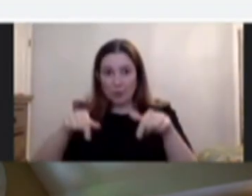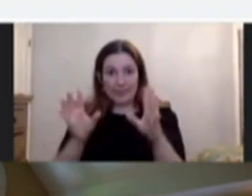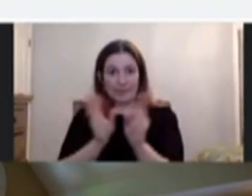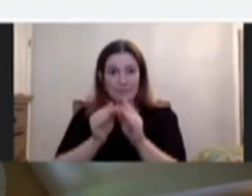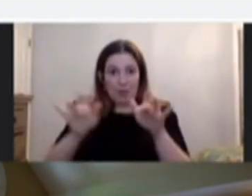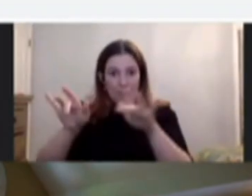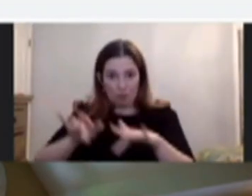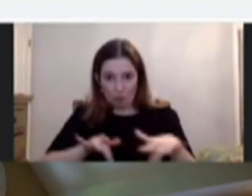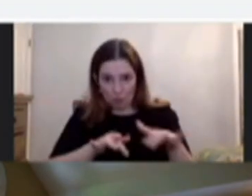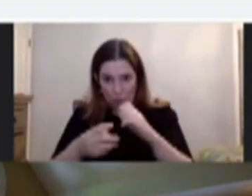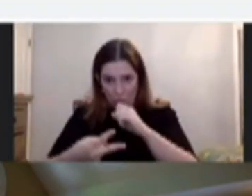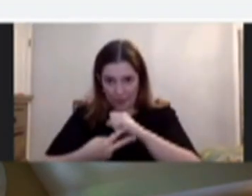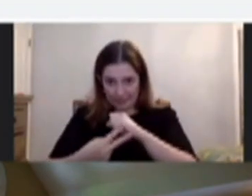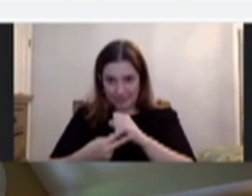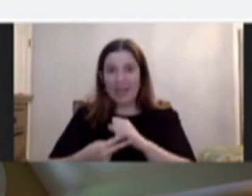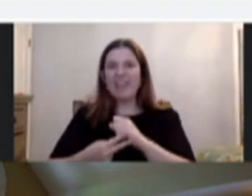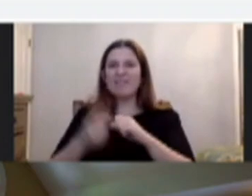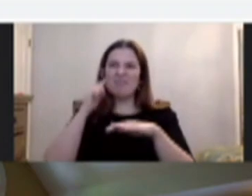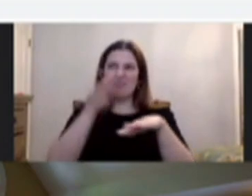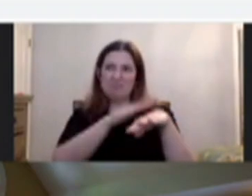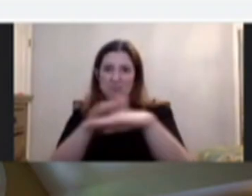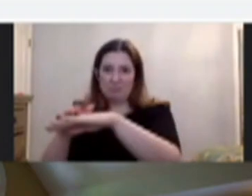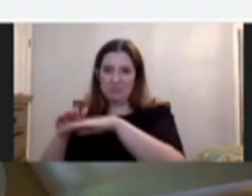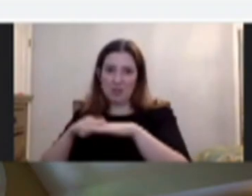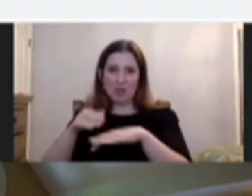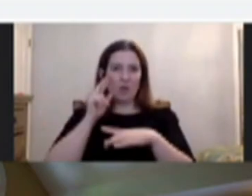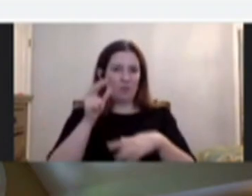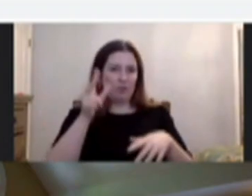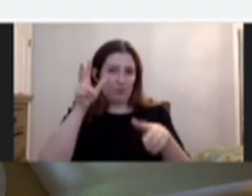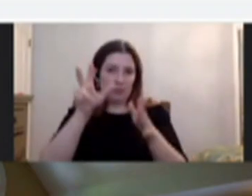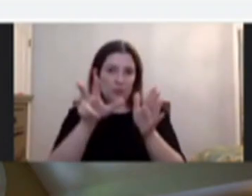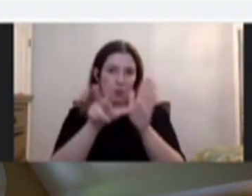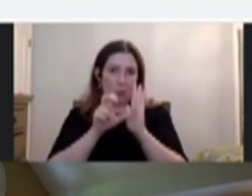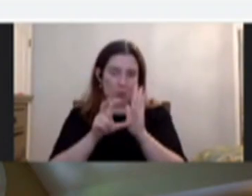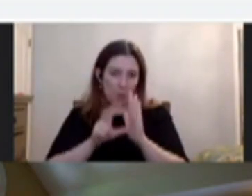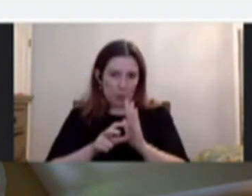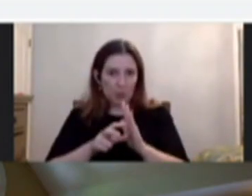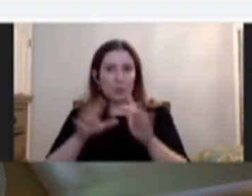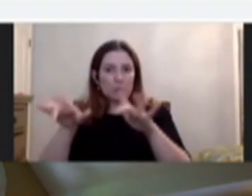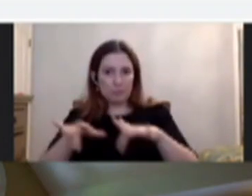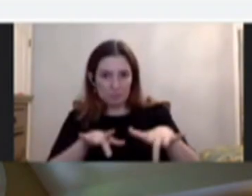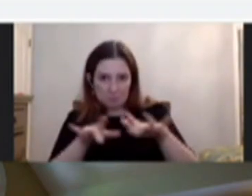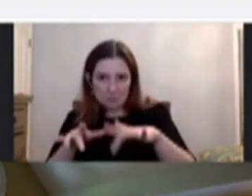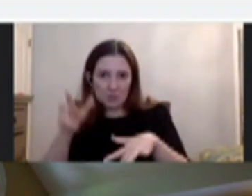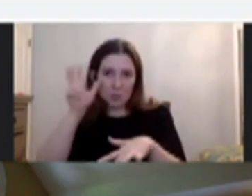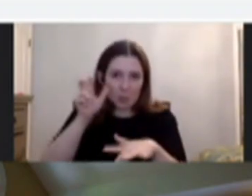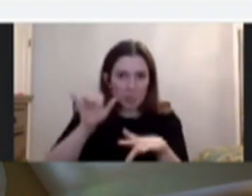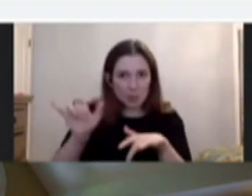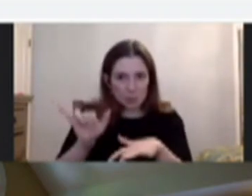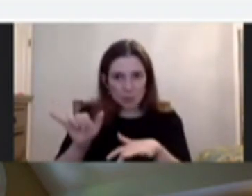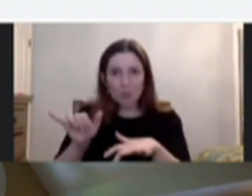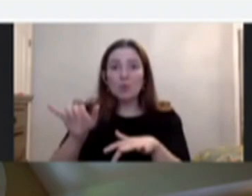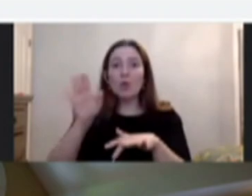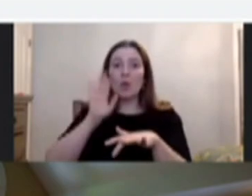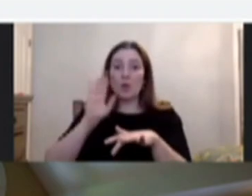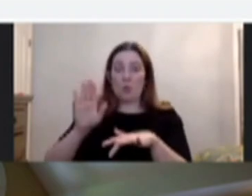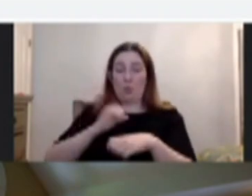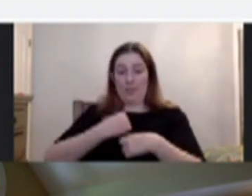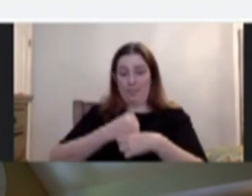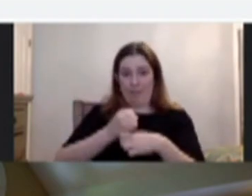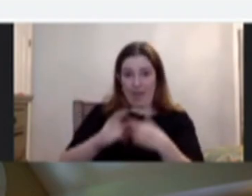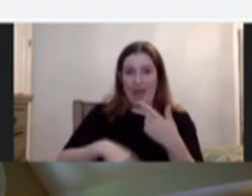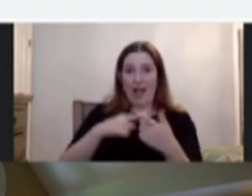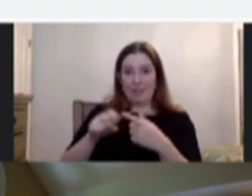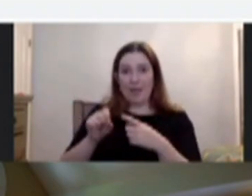Therefore, please be aware that an audio and visual recording of this meeting is being made and broadcast by Boston City TV, which is a part